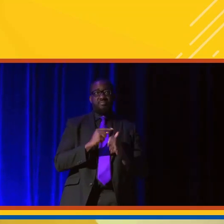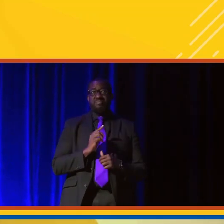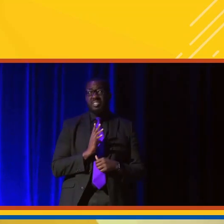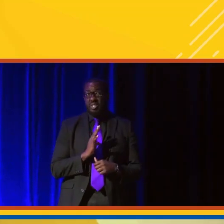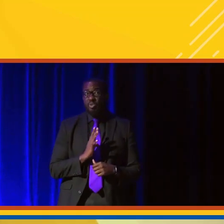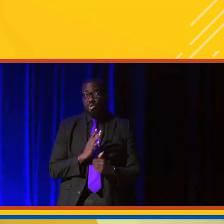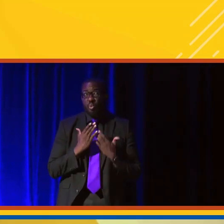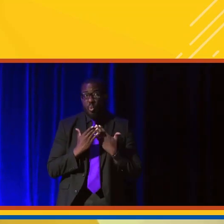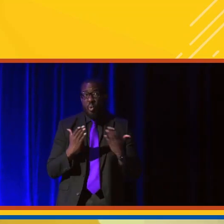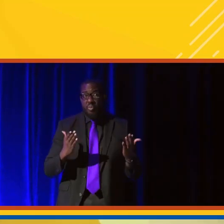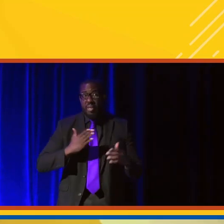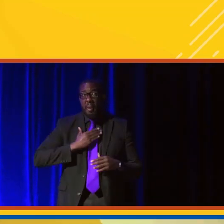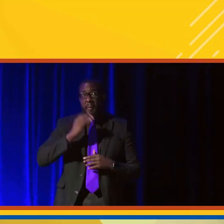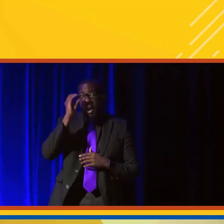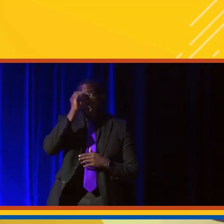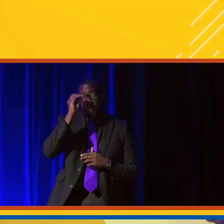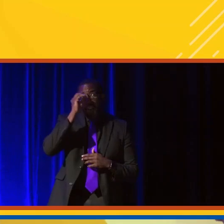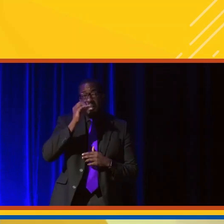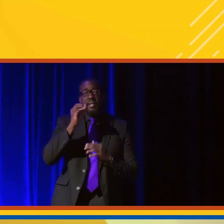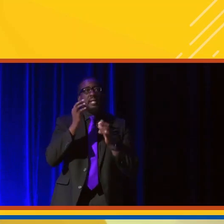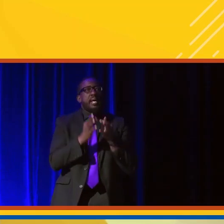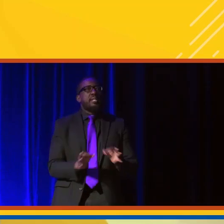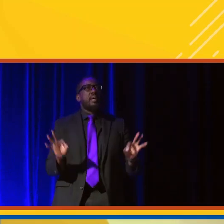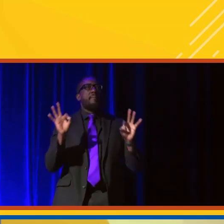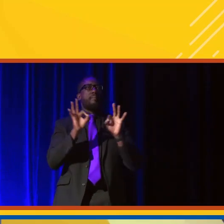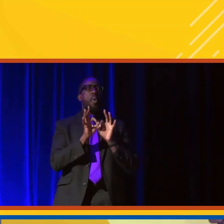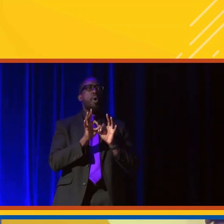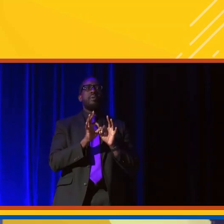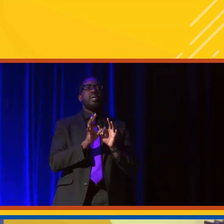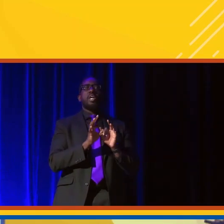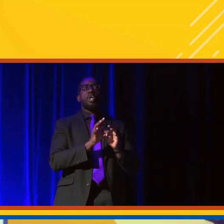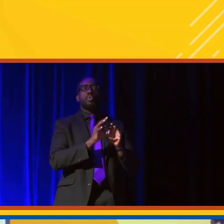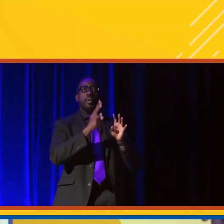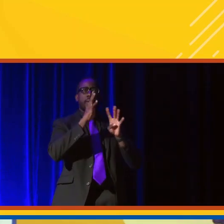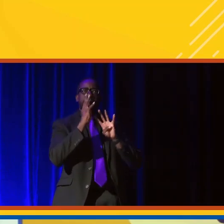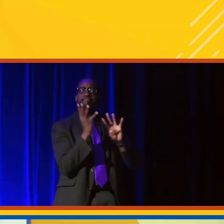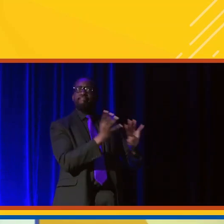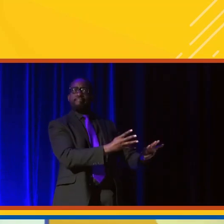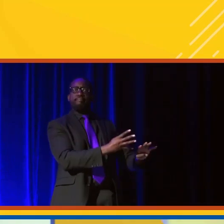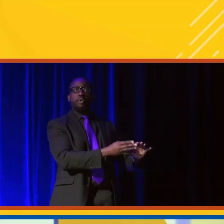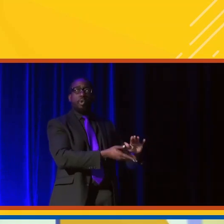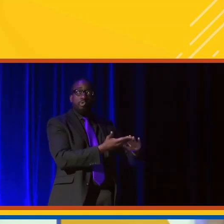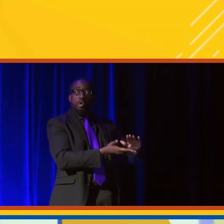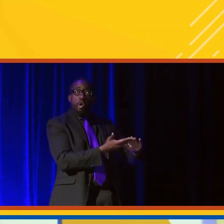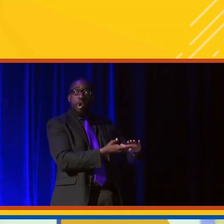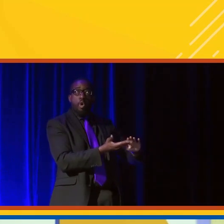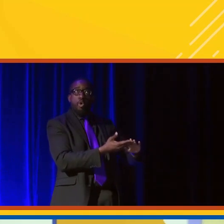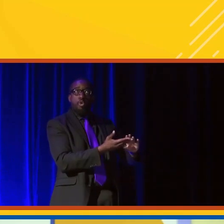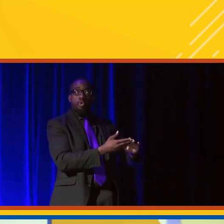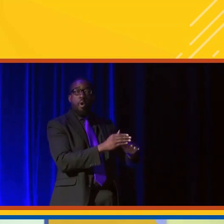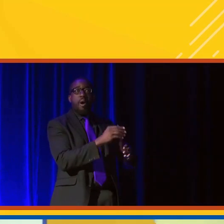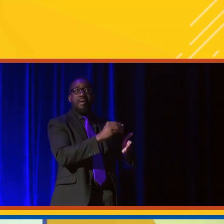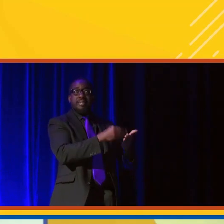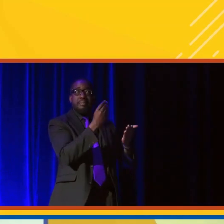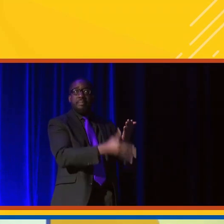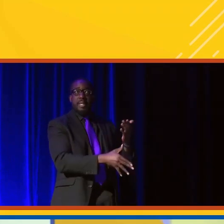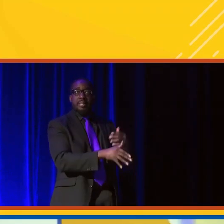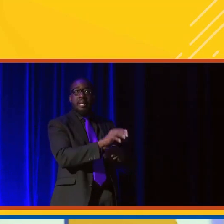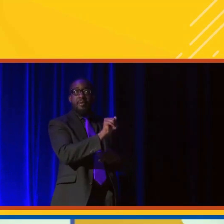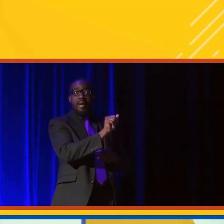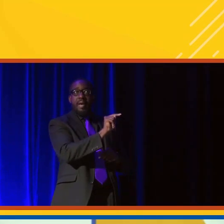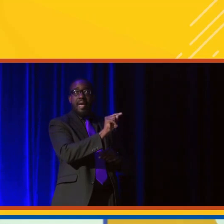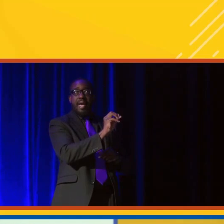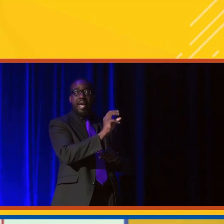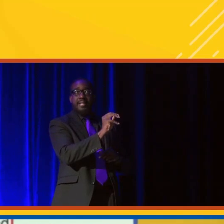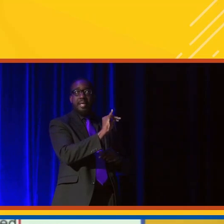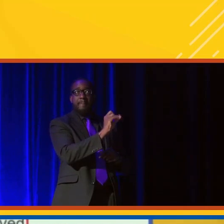is fundamentally important because it enables this bypassing of having to run exclusively through expensive atomistic models. If